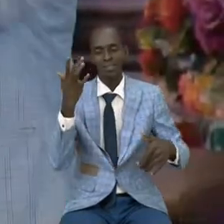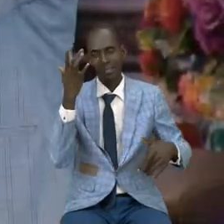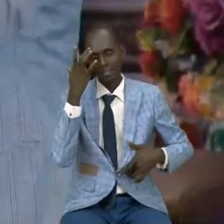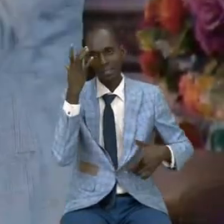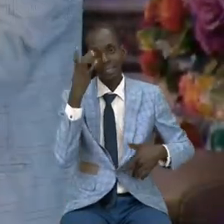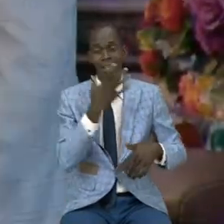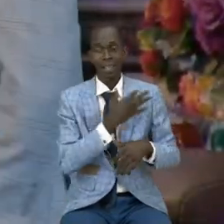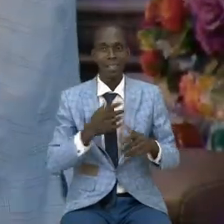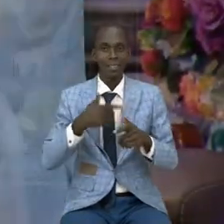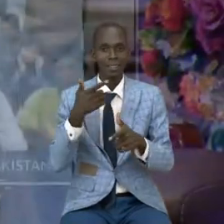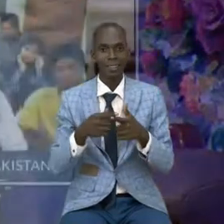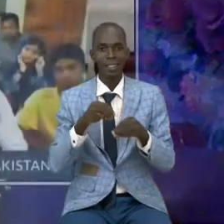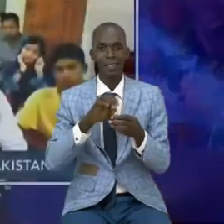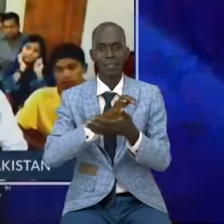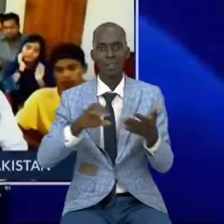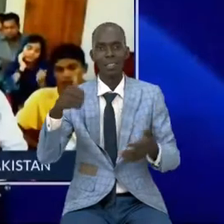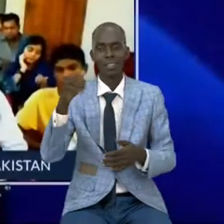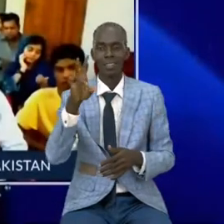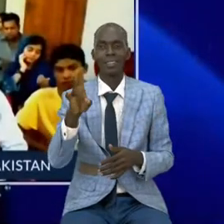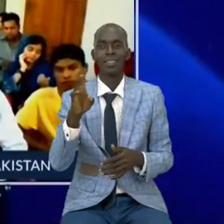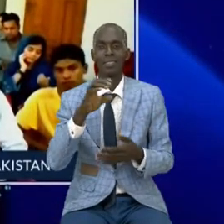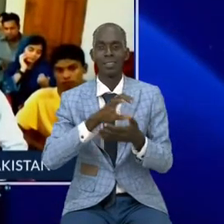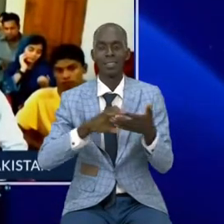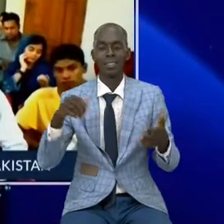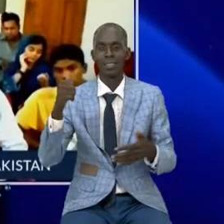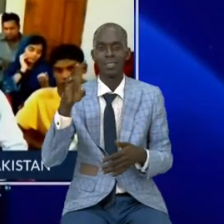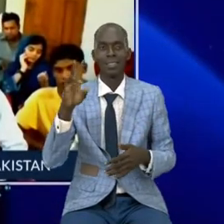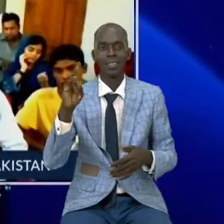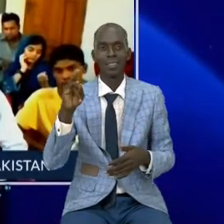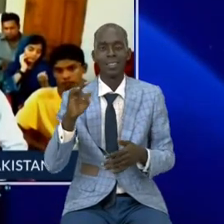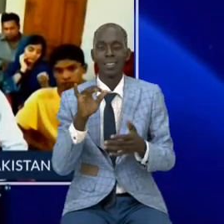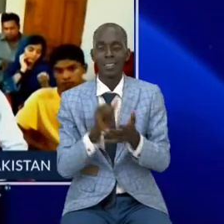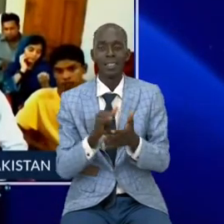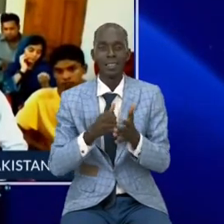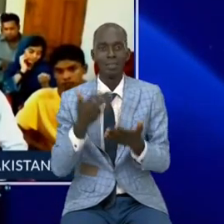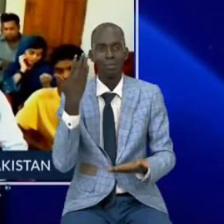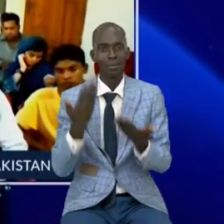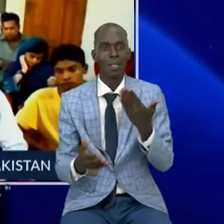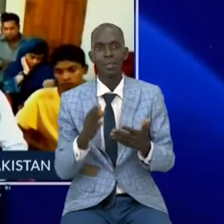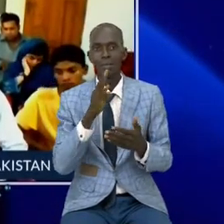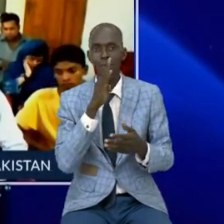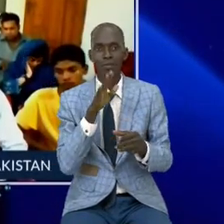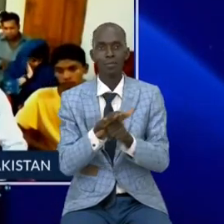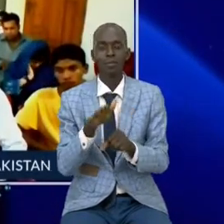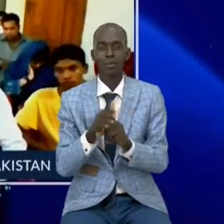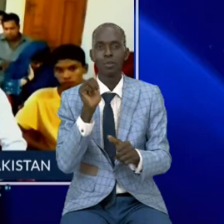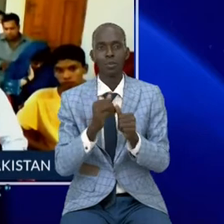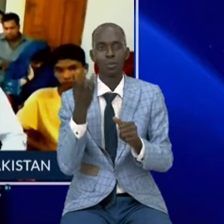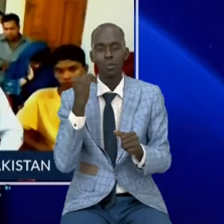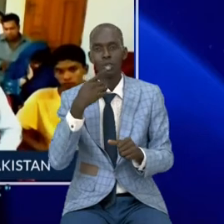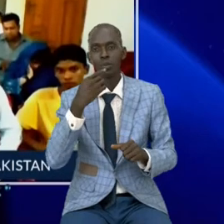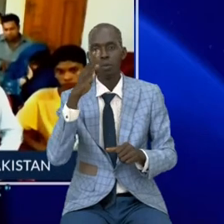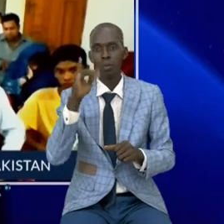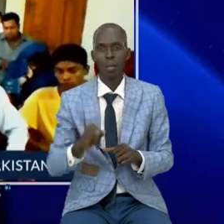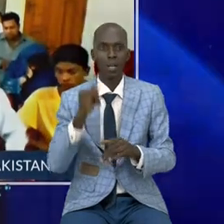And then in verse 17, it says that it might be fulfilled, which was so spoken by